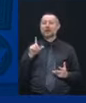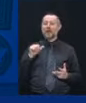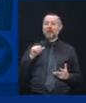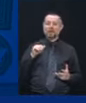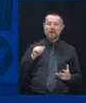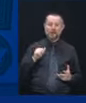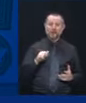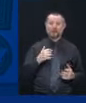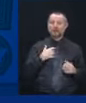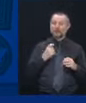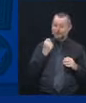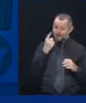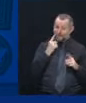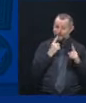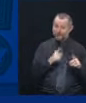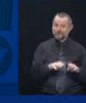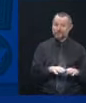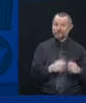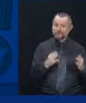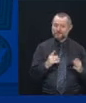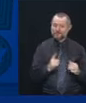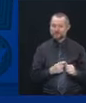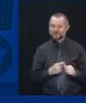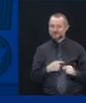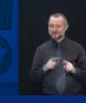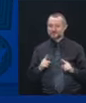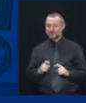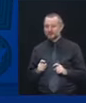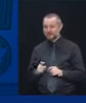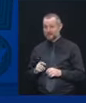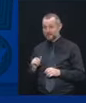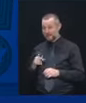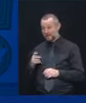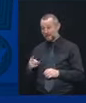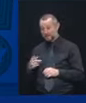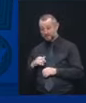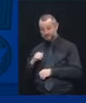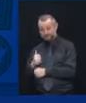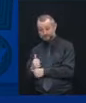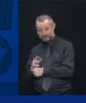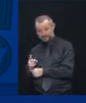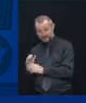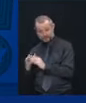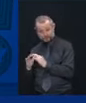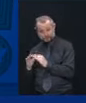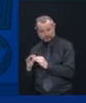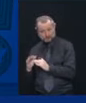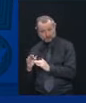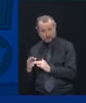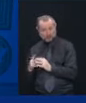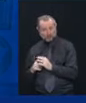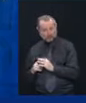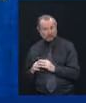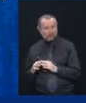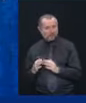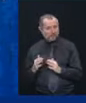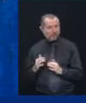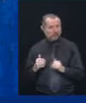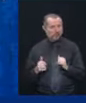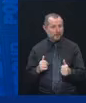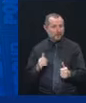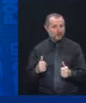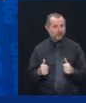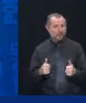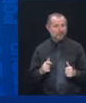testing. So we'll start with the pop-ups, we'll then move towards reopening venues with testing on